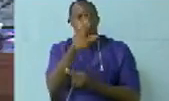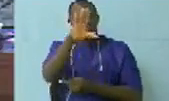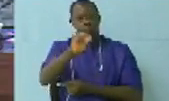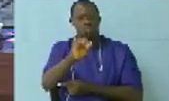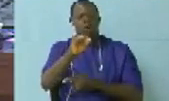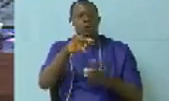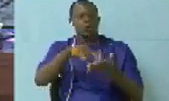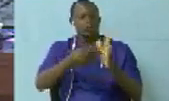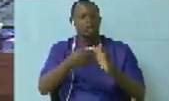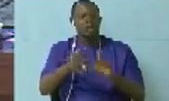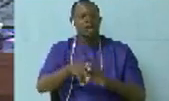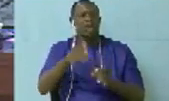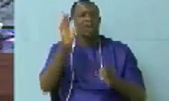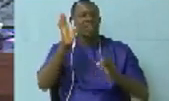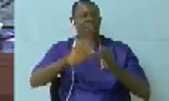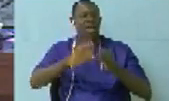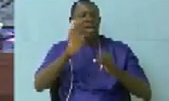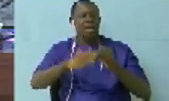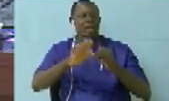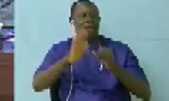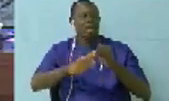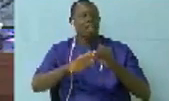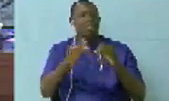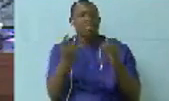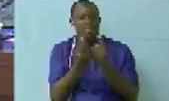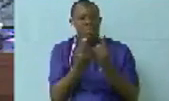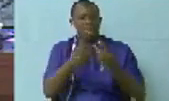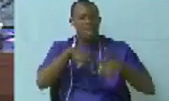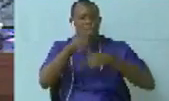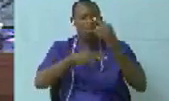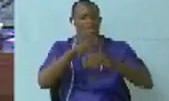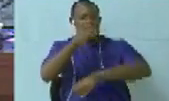finale for the institutional hearing